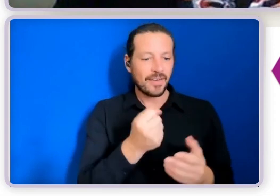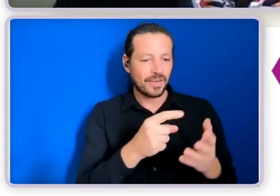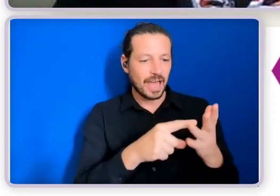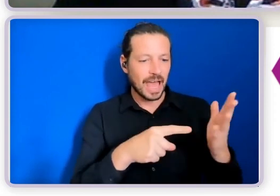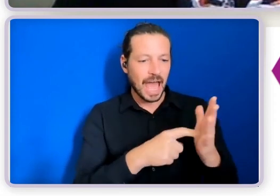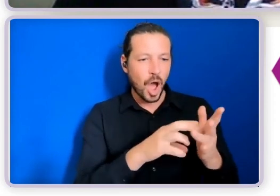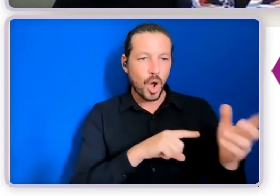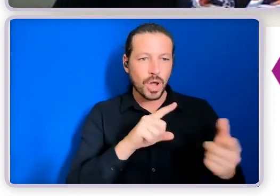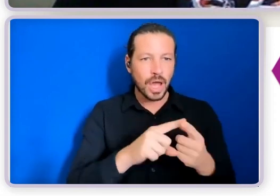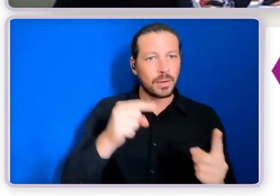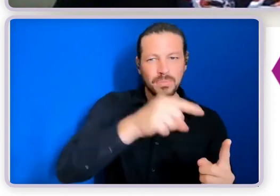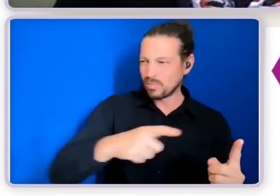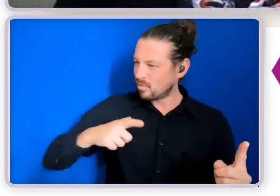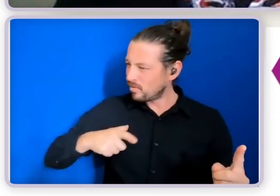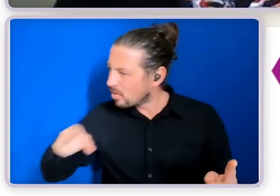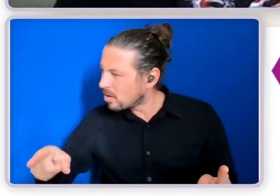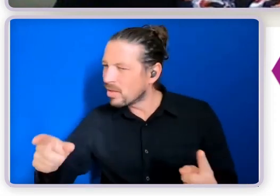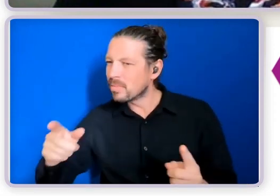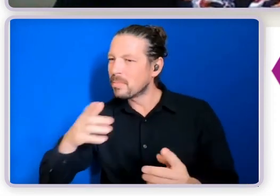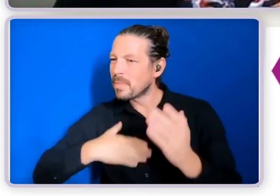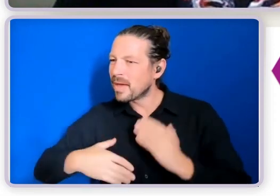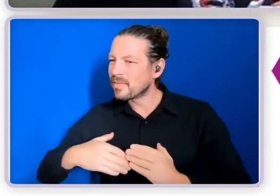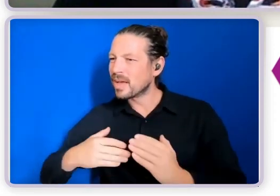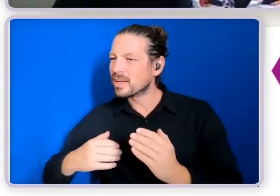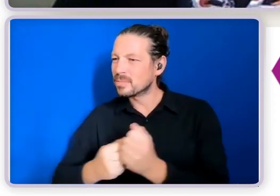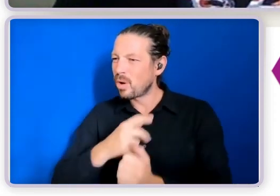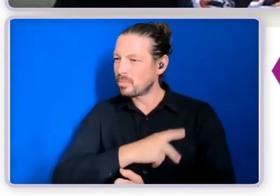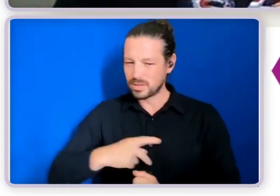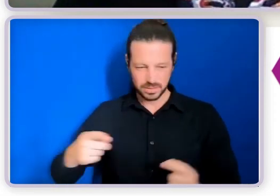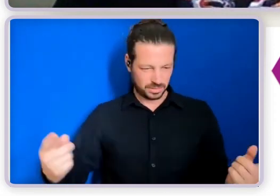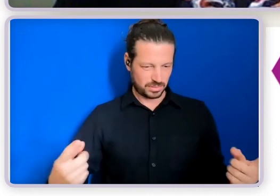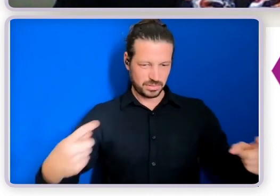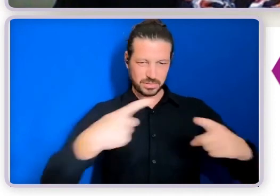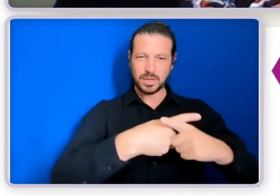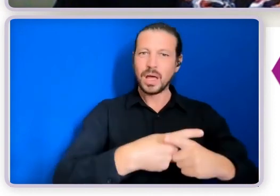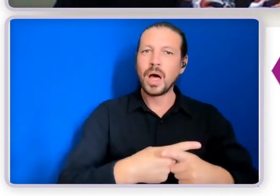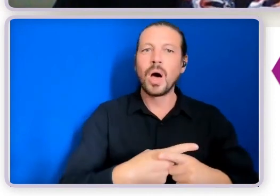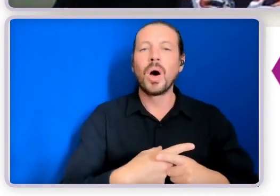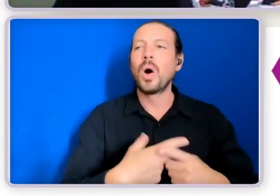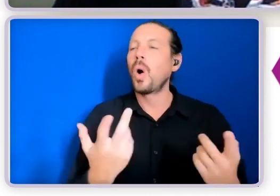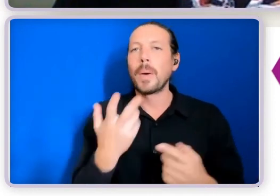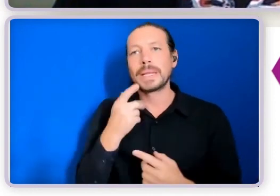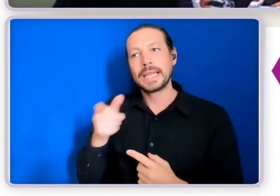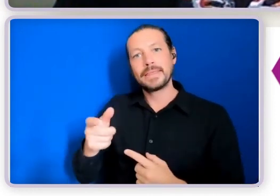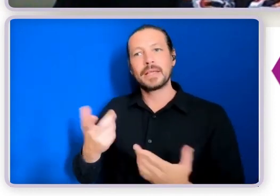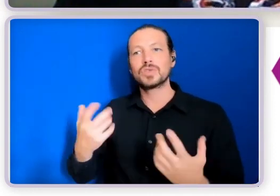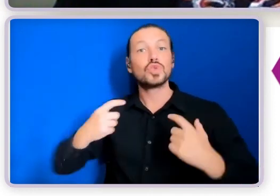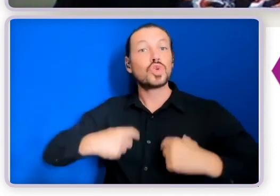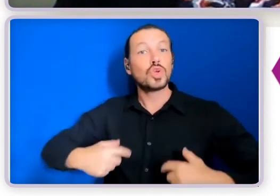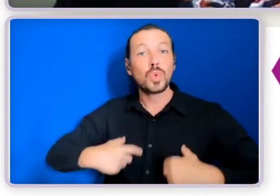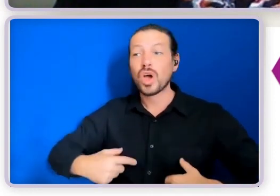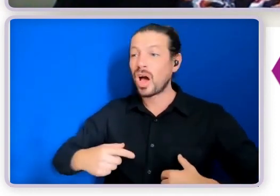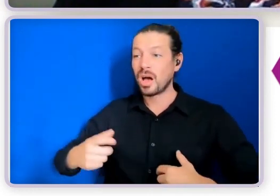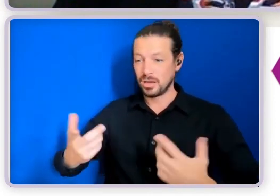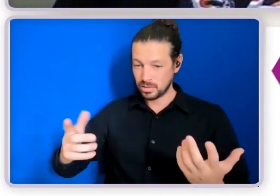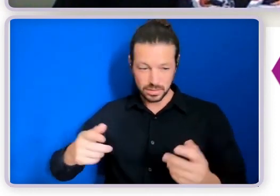practitioner? Or perhaps make a complaint to, if a person's a social worker, their professional body, or psychologist to